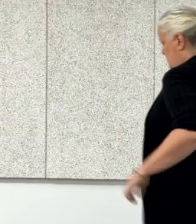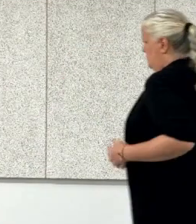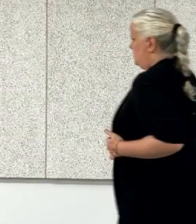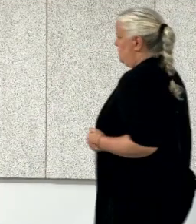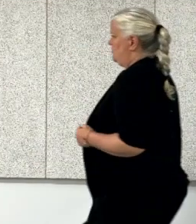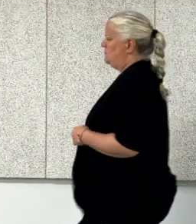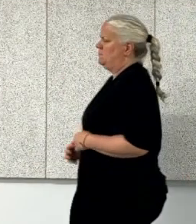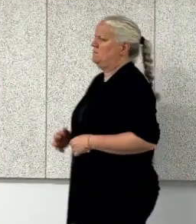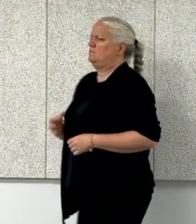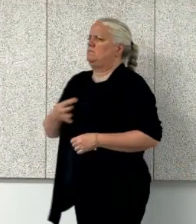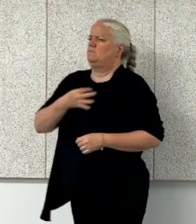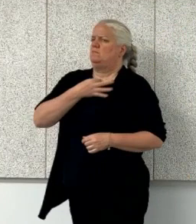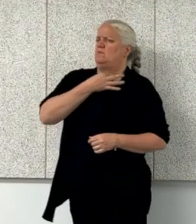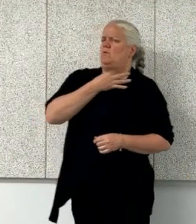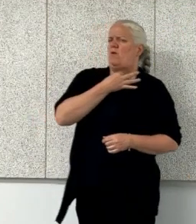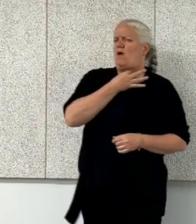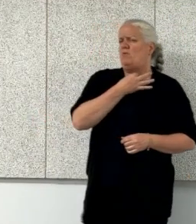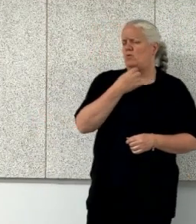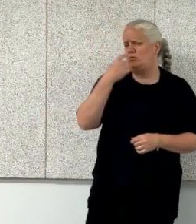did?